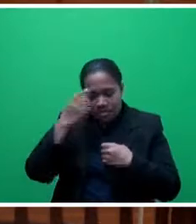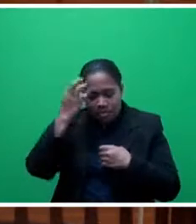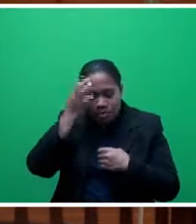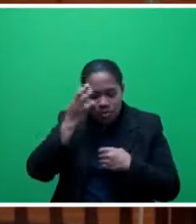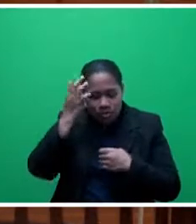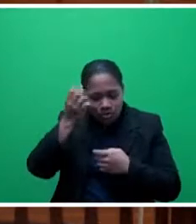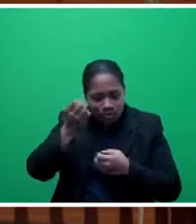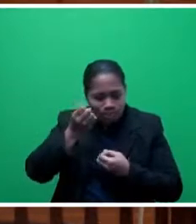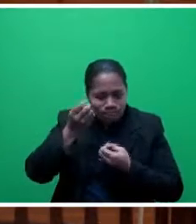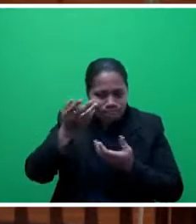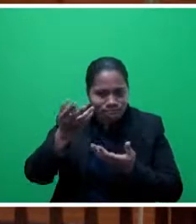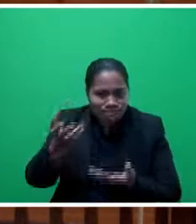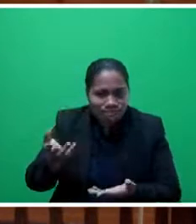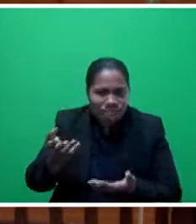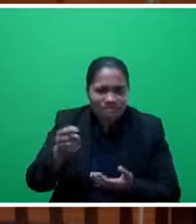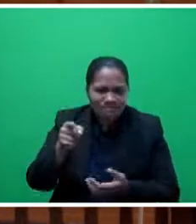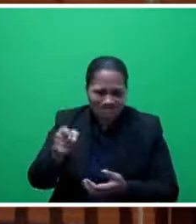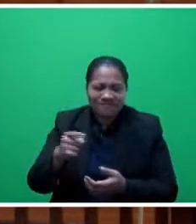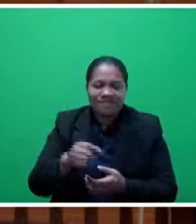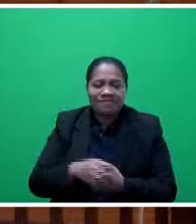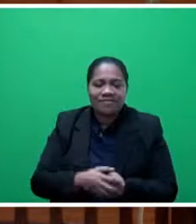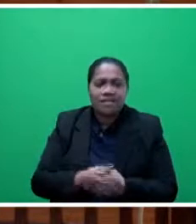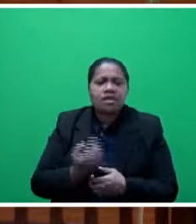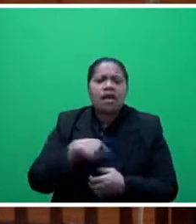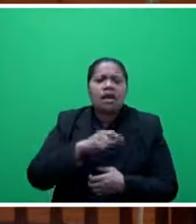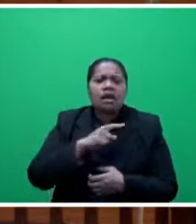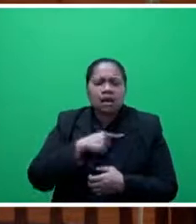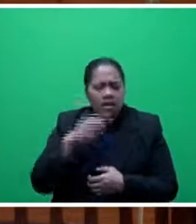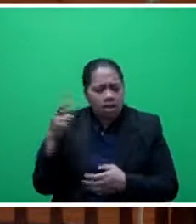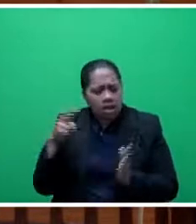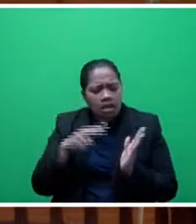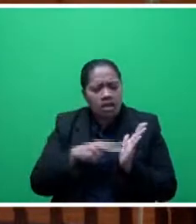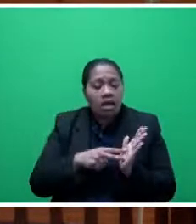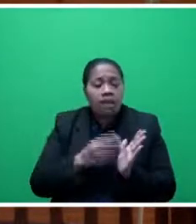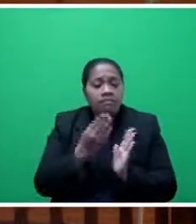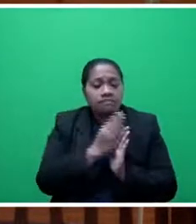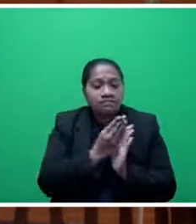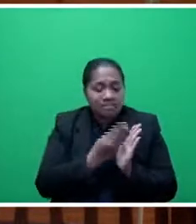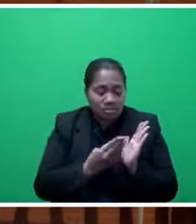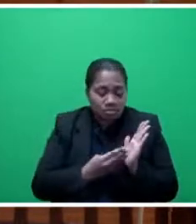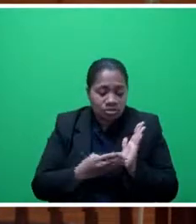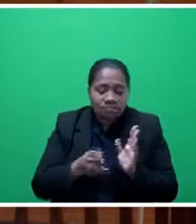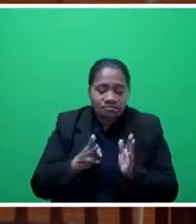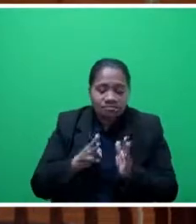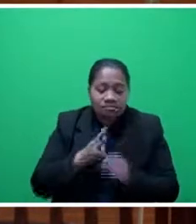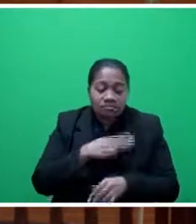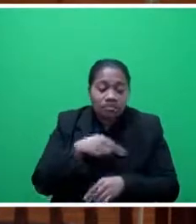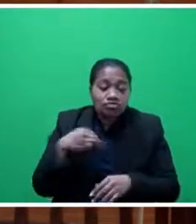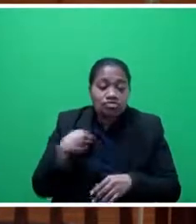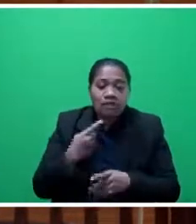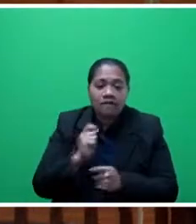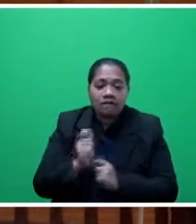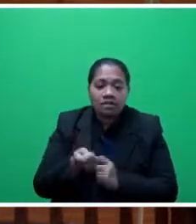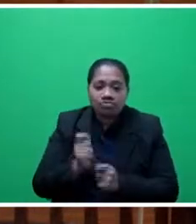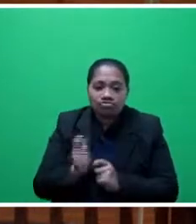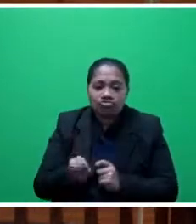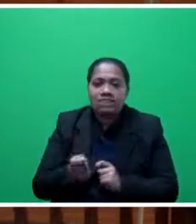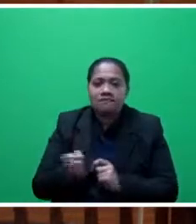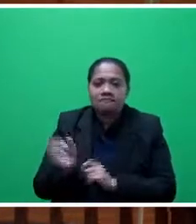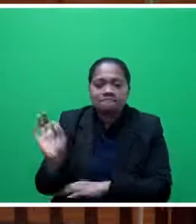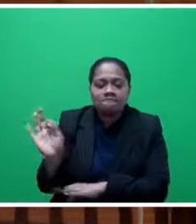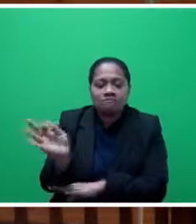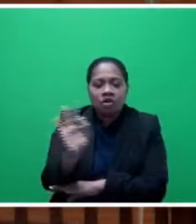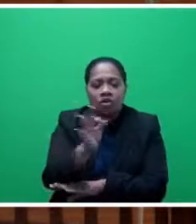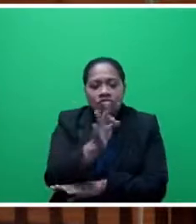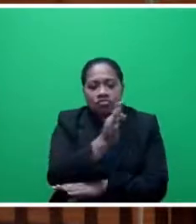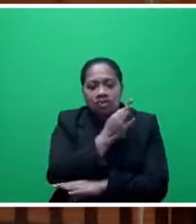accountable. We look at the budget of the Ministries of Fisheries, the Ministry of Forestry, and